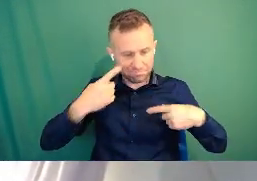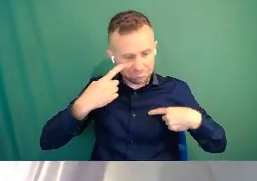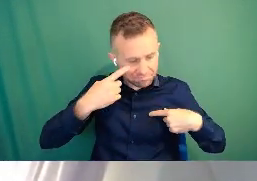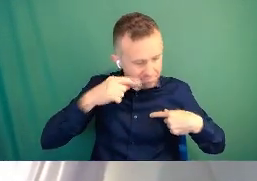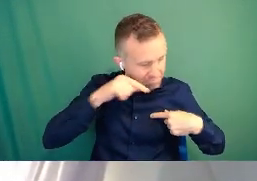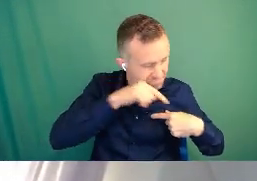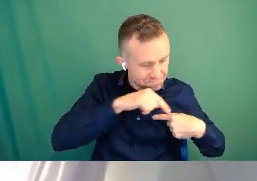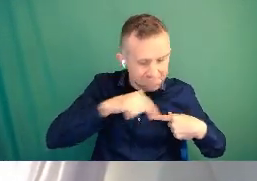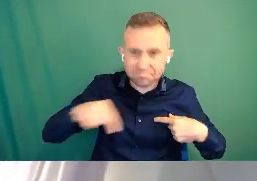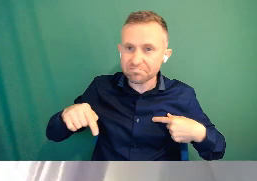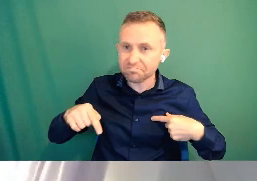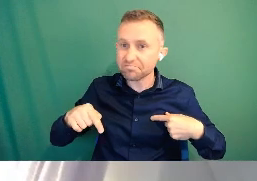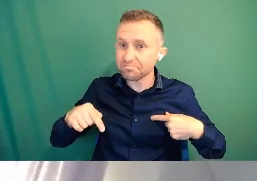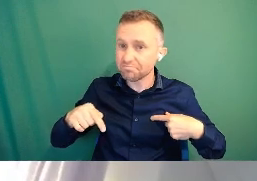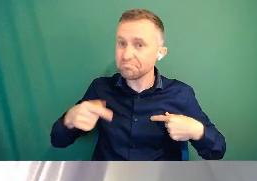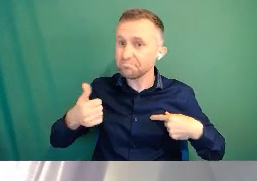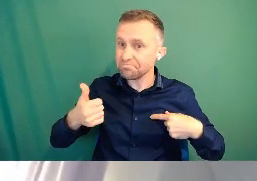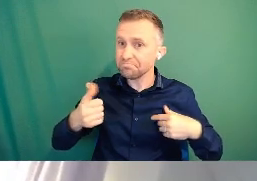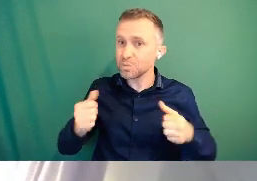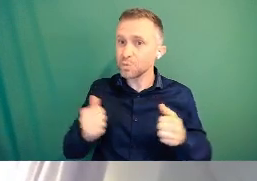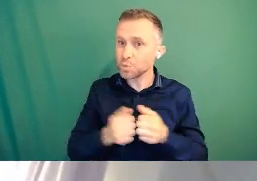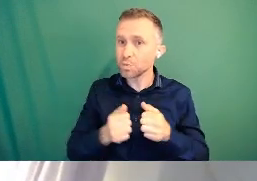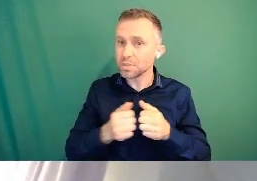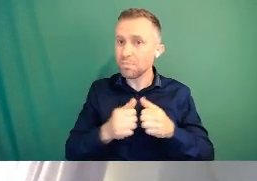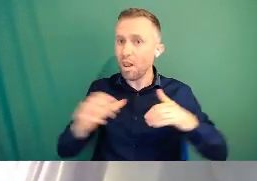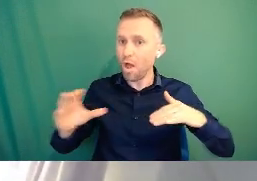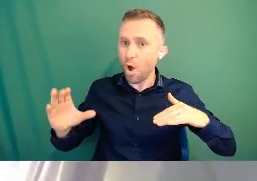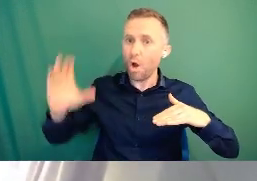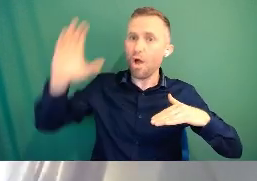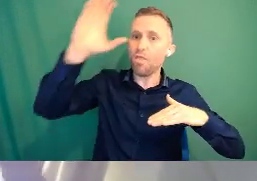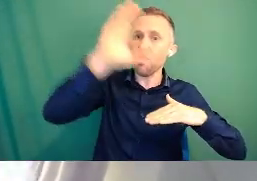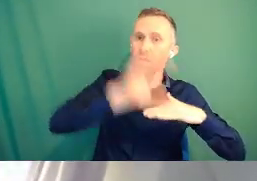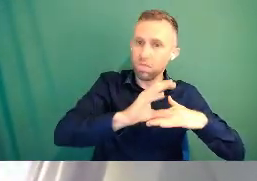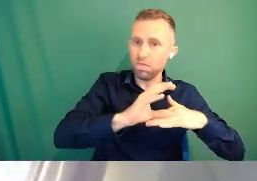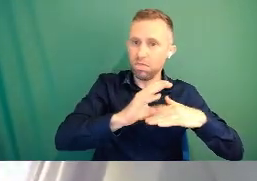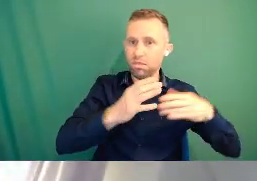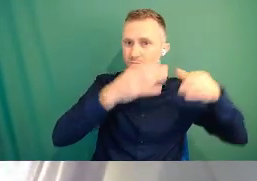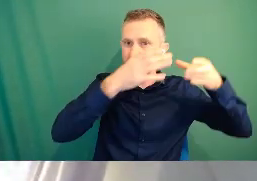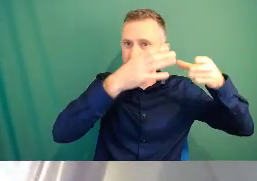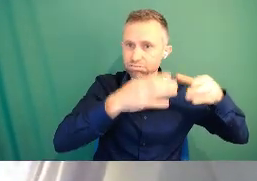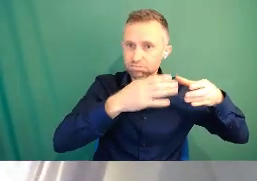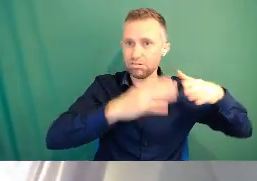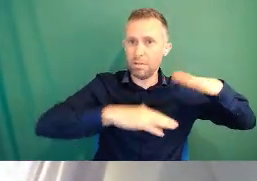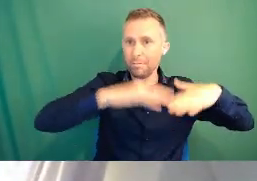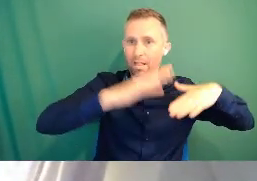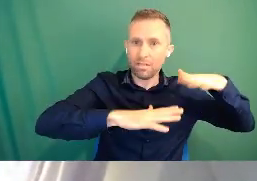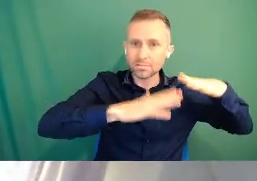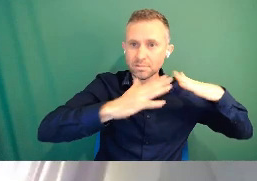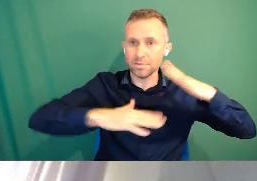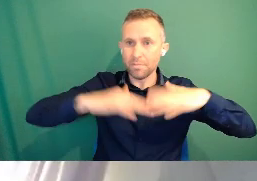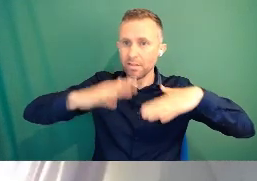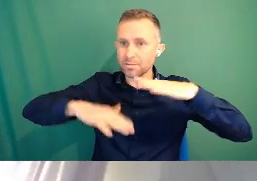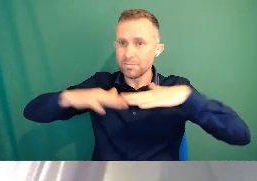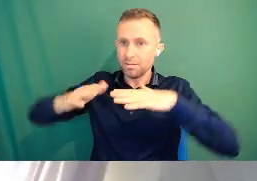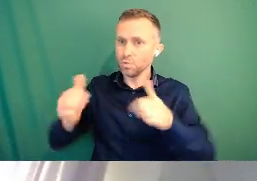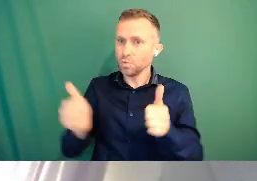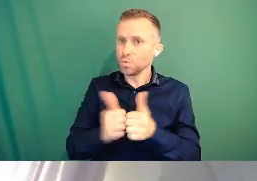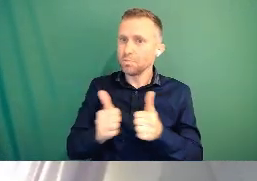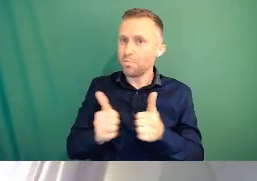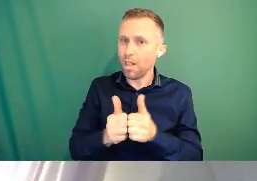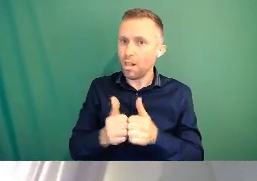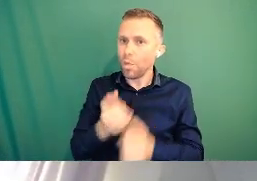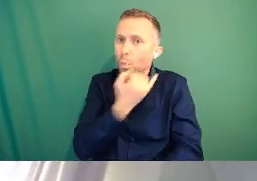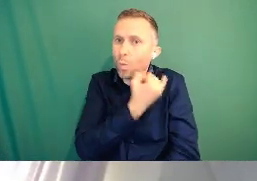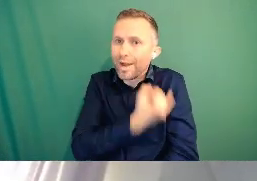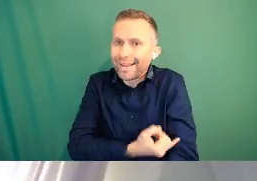existent, were actually safe enough to support any further building. So they went ahead with the project, which was